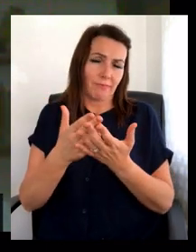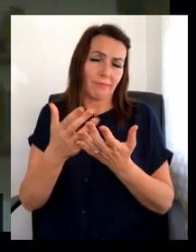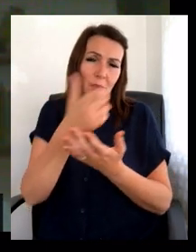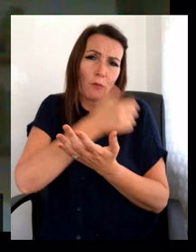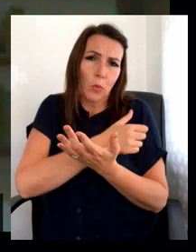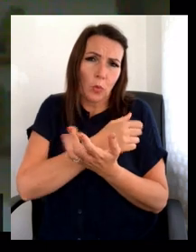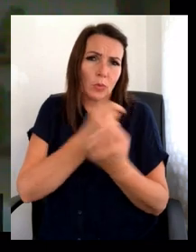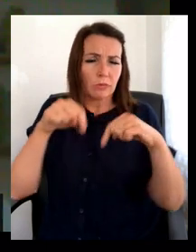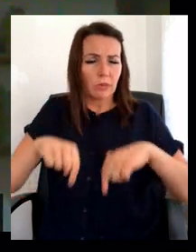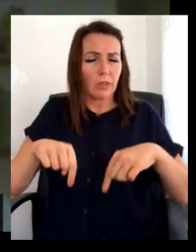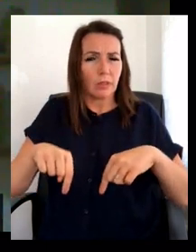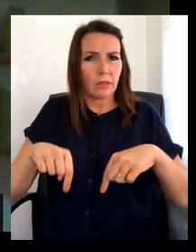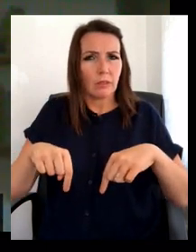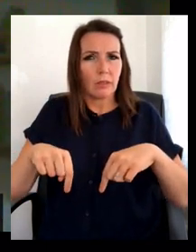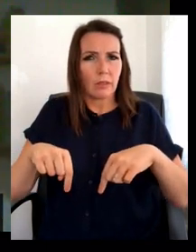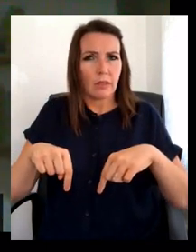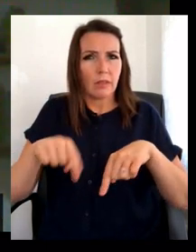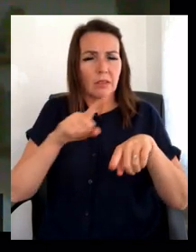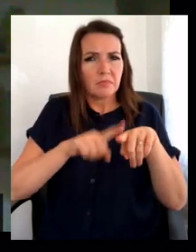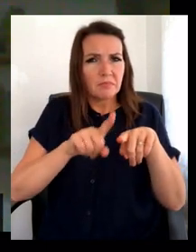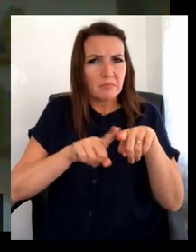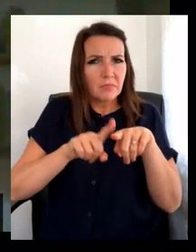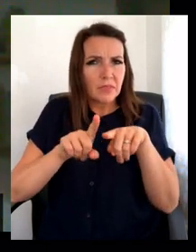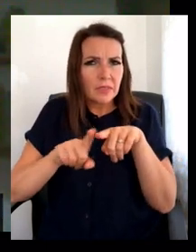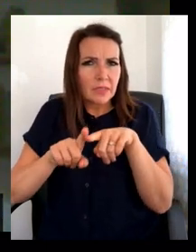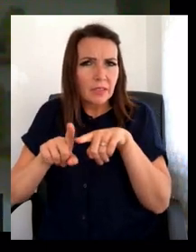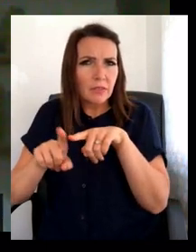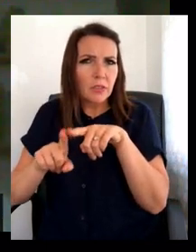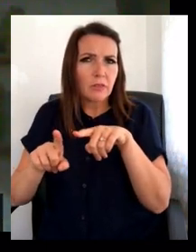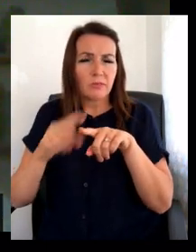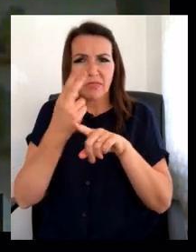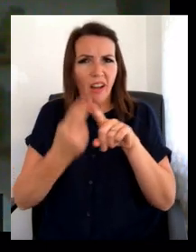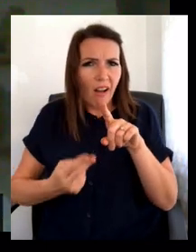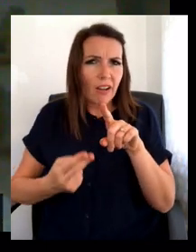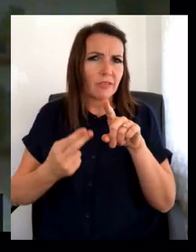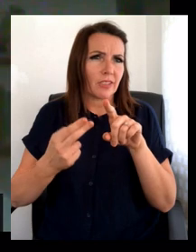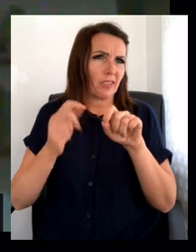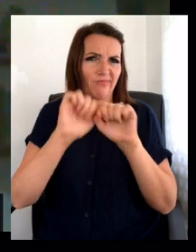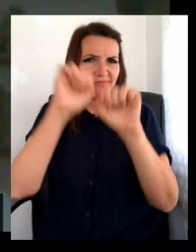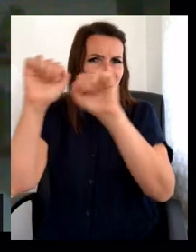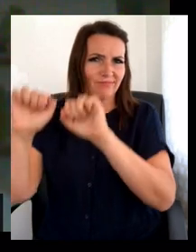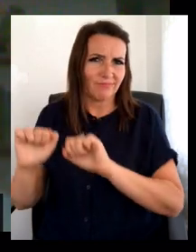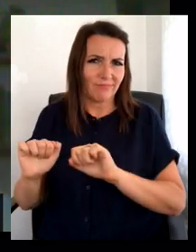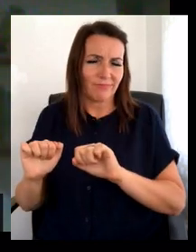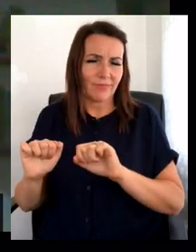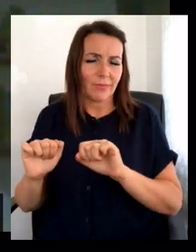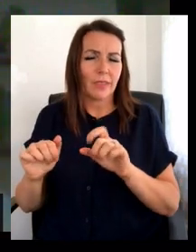varying different types of arts industry in South Africa and elsewhere on the continent,